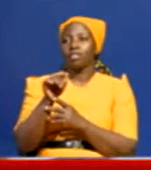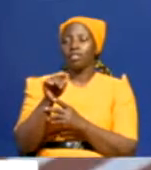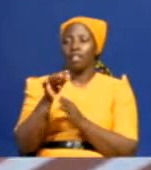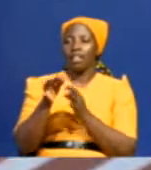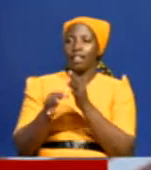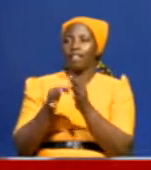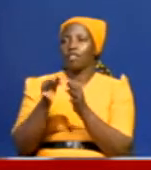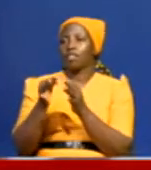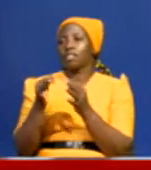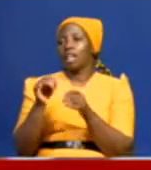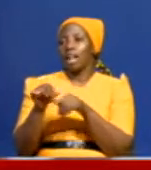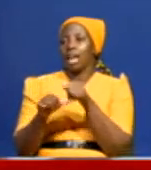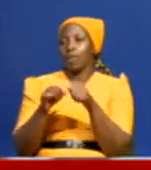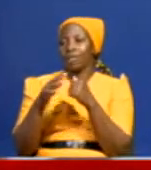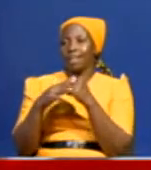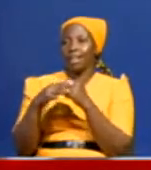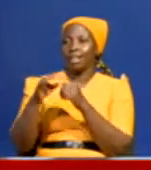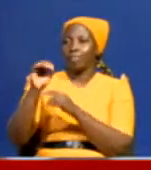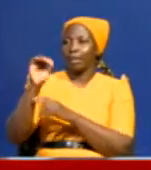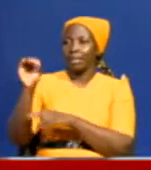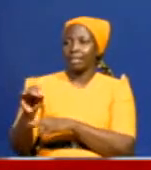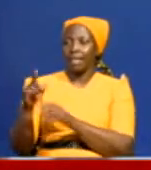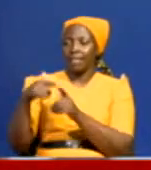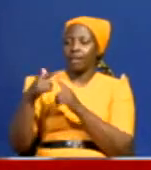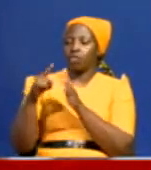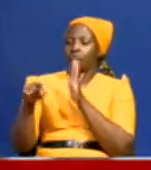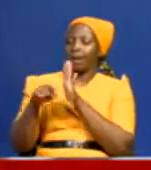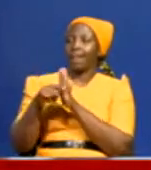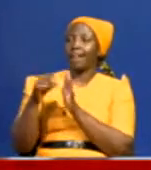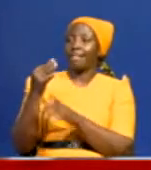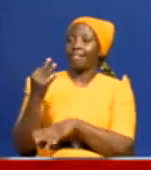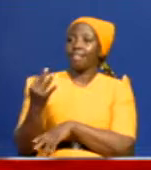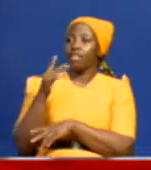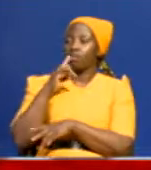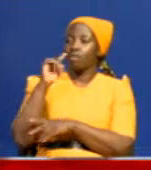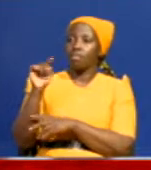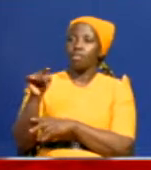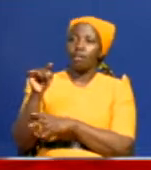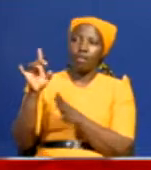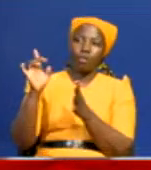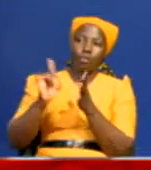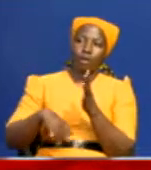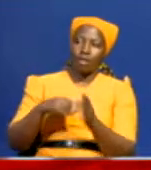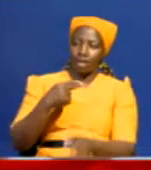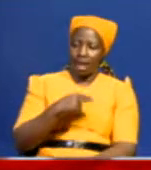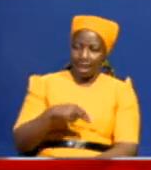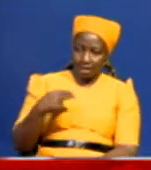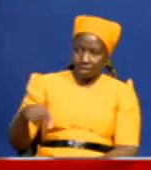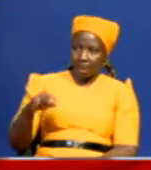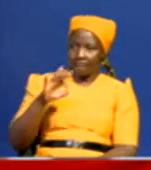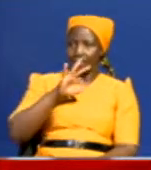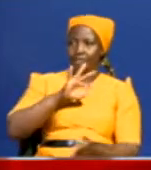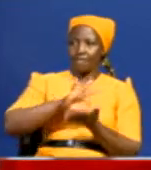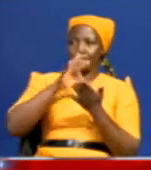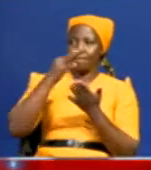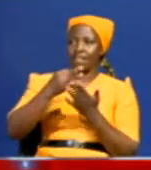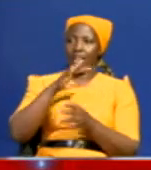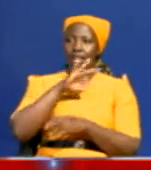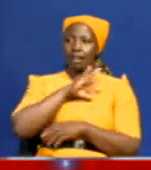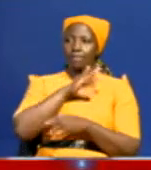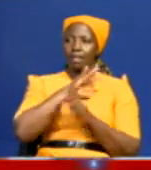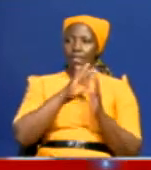if it was let's say 9% is -3, so that's what the Hustler Fund beneficiaries are going to